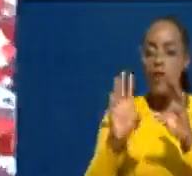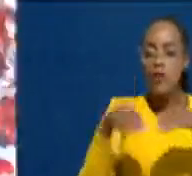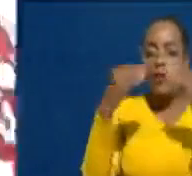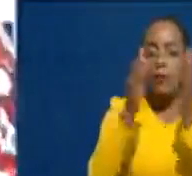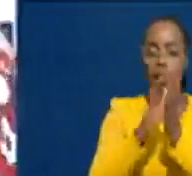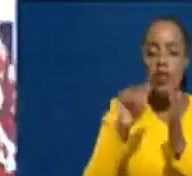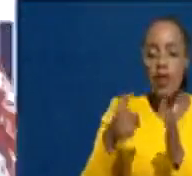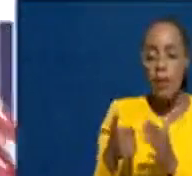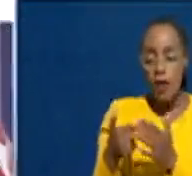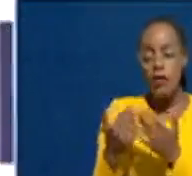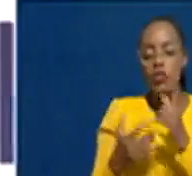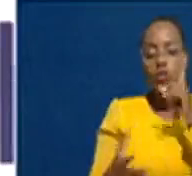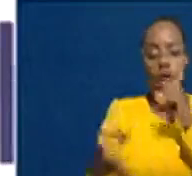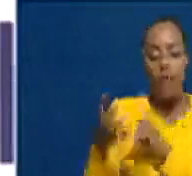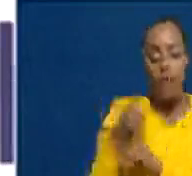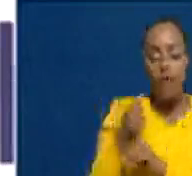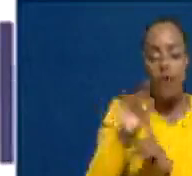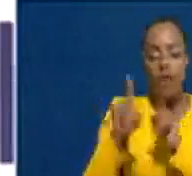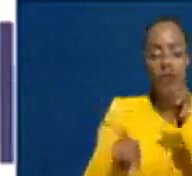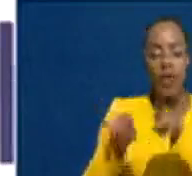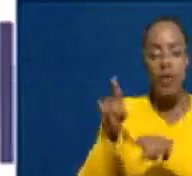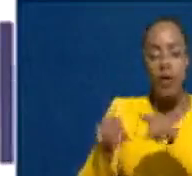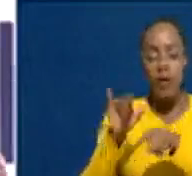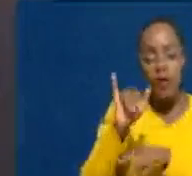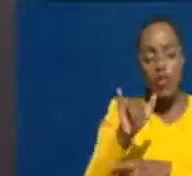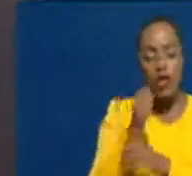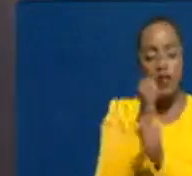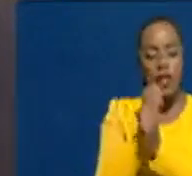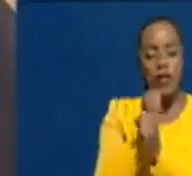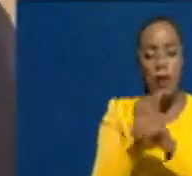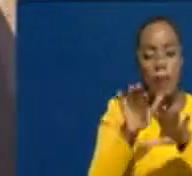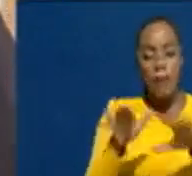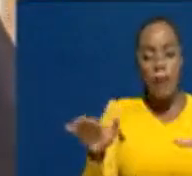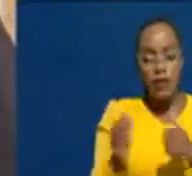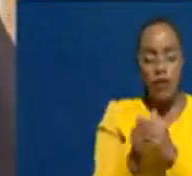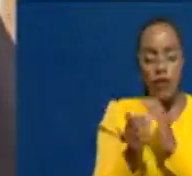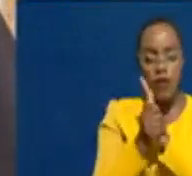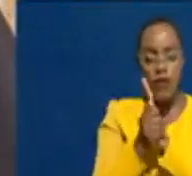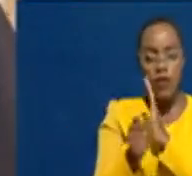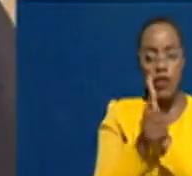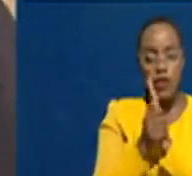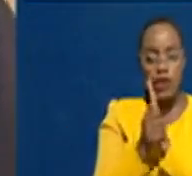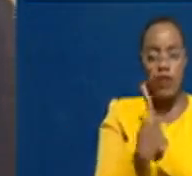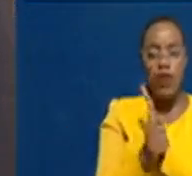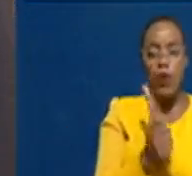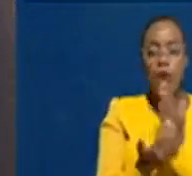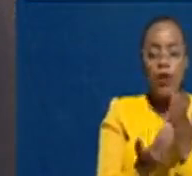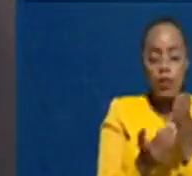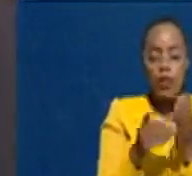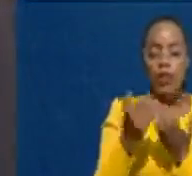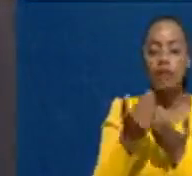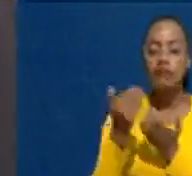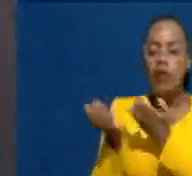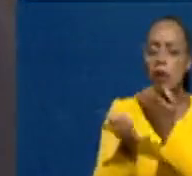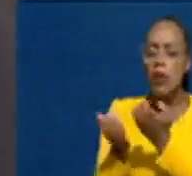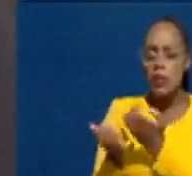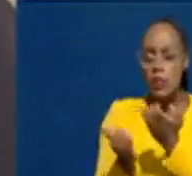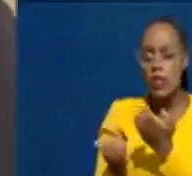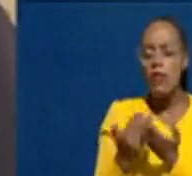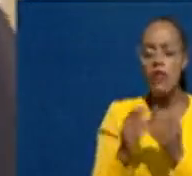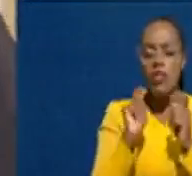demand to meet the dynamics of the labor market. The skills demanded by enterprises are evolving,